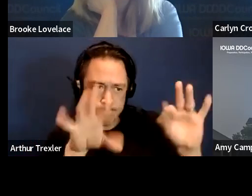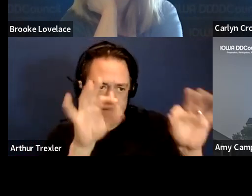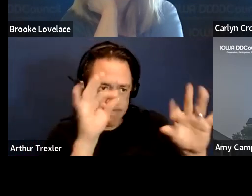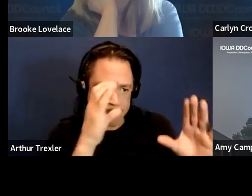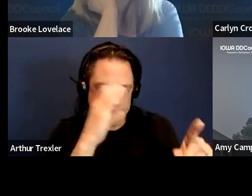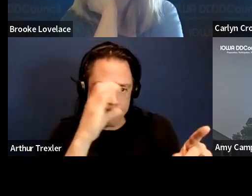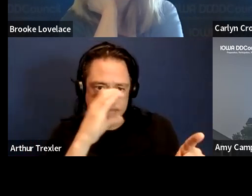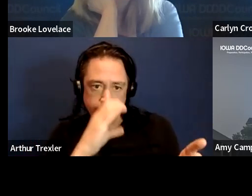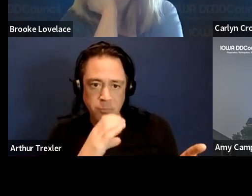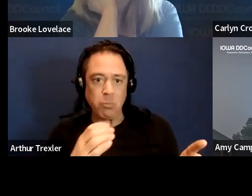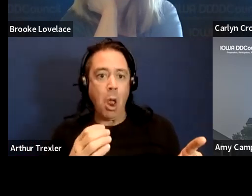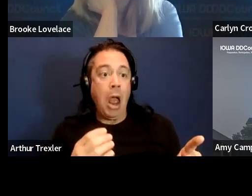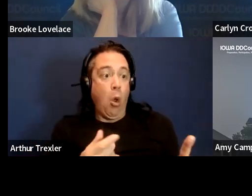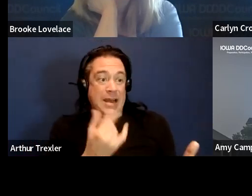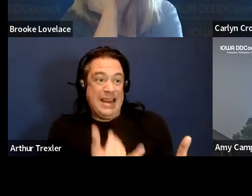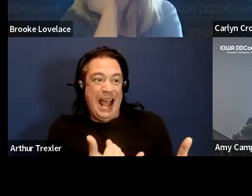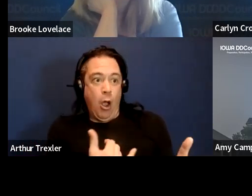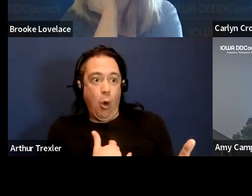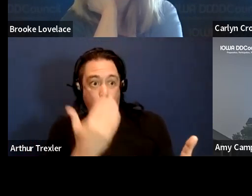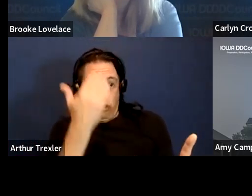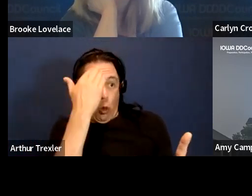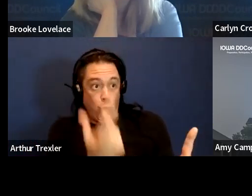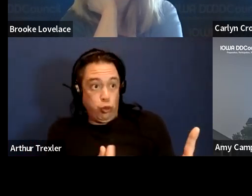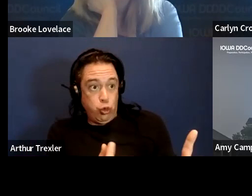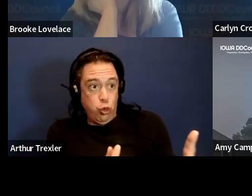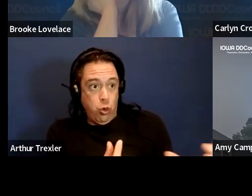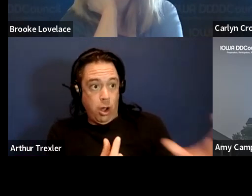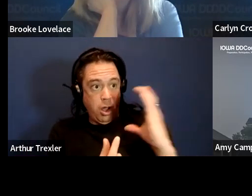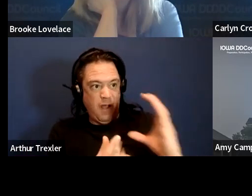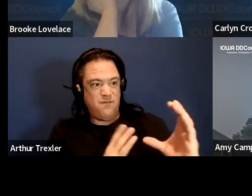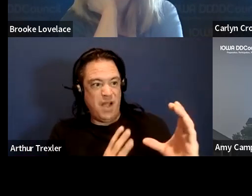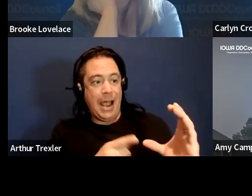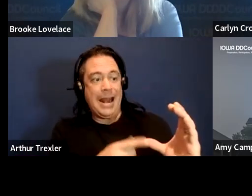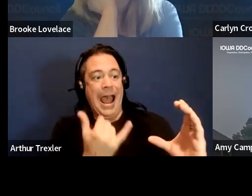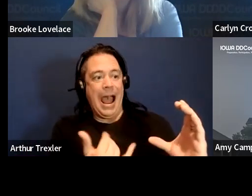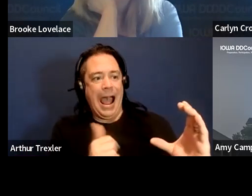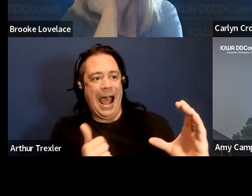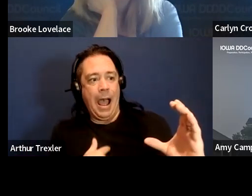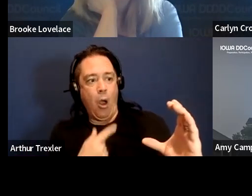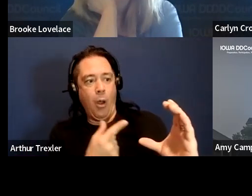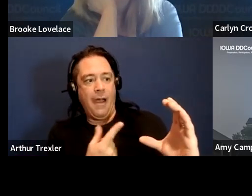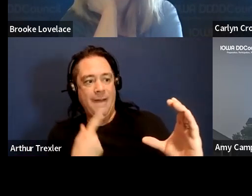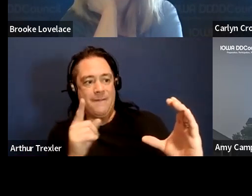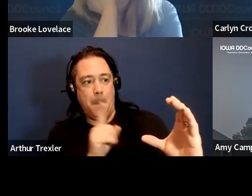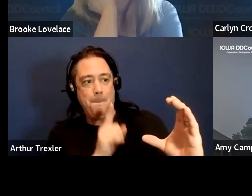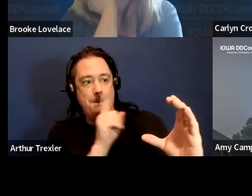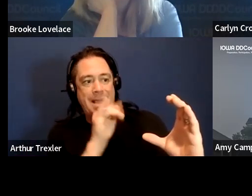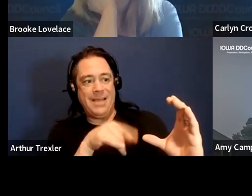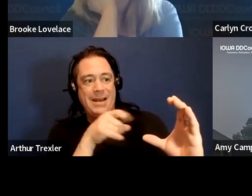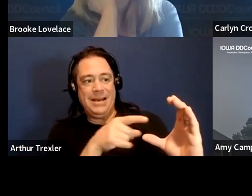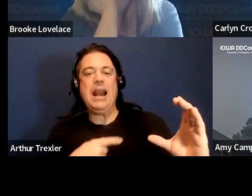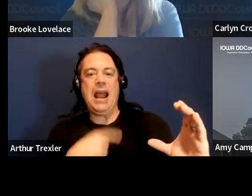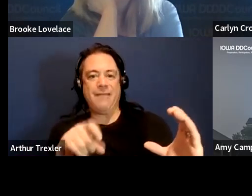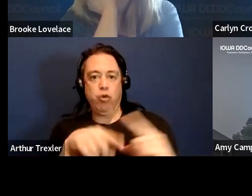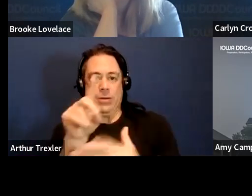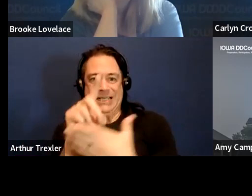we know what we need to do, but we need to design the right things. So from this place